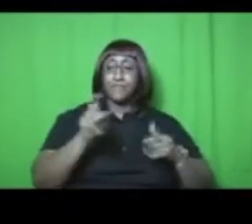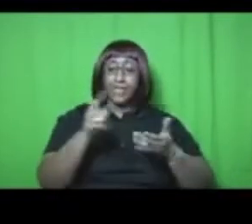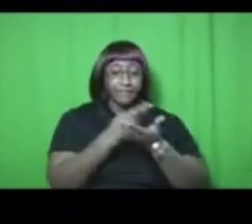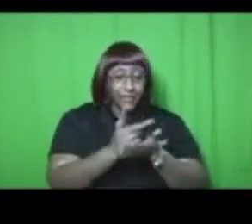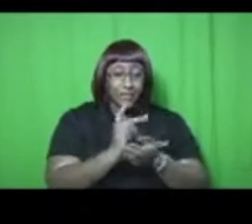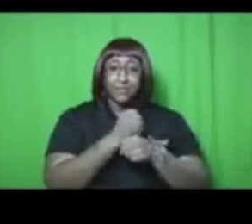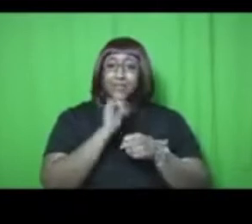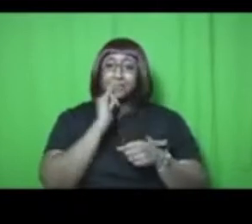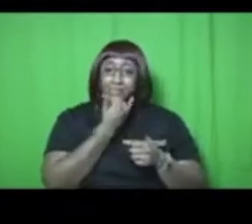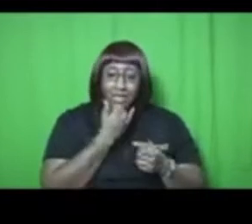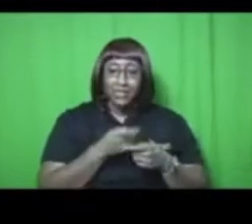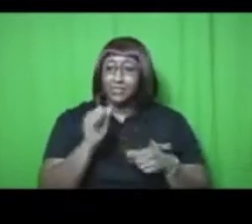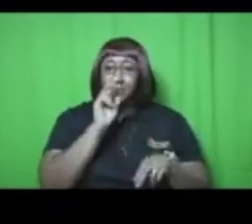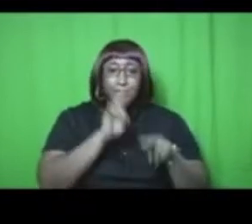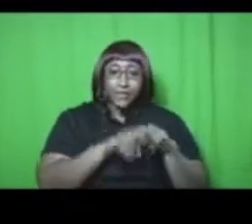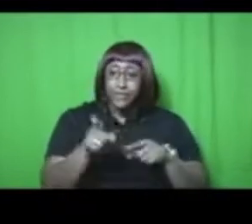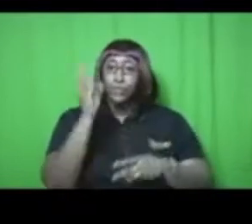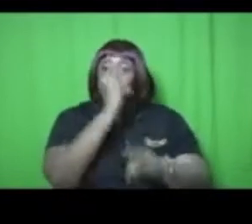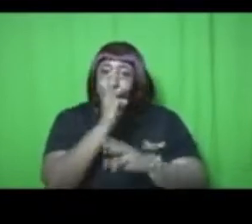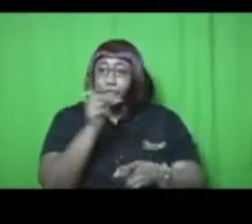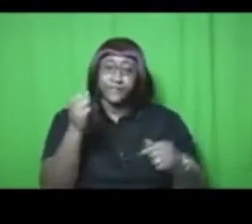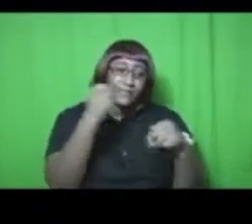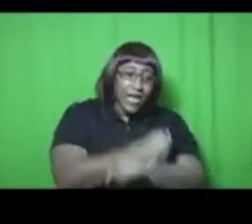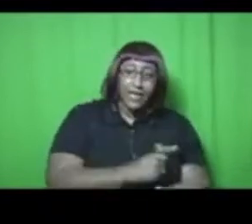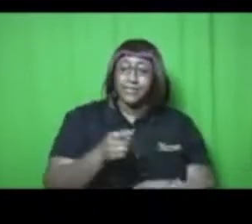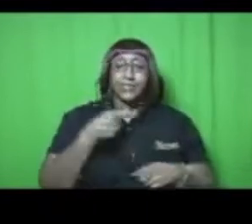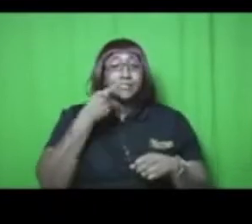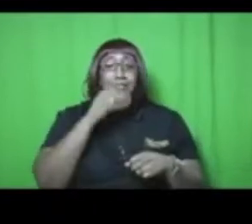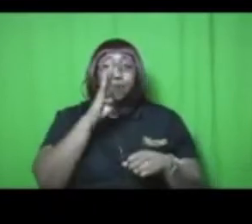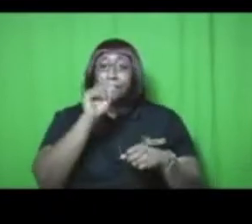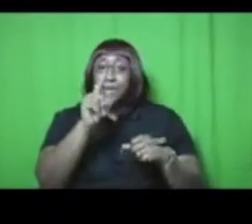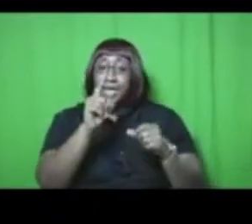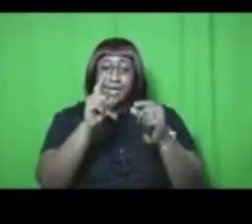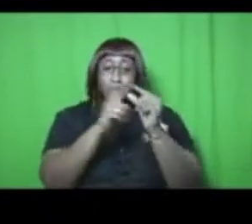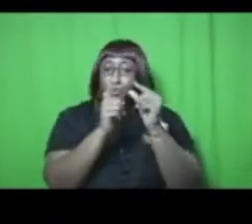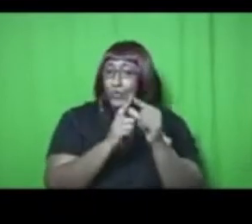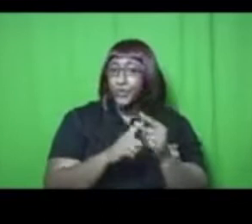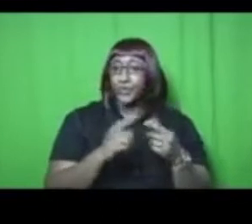made mistakes. They had doubt. They worried. They fight. They cuss. They cut.